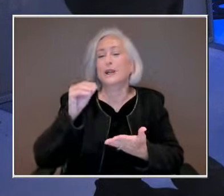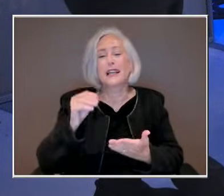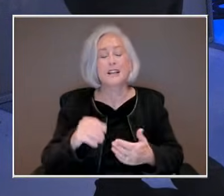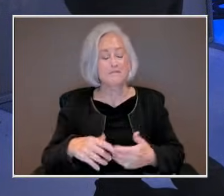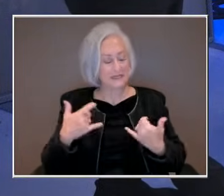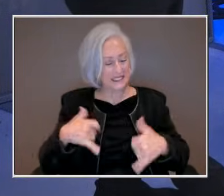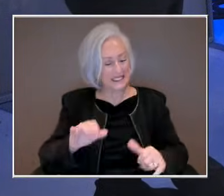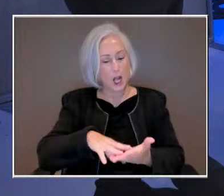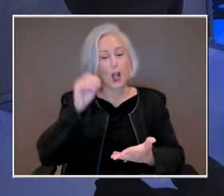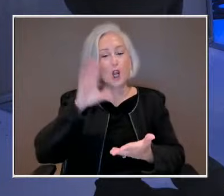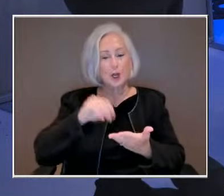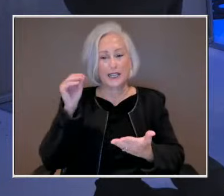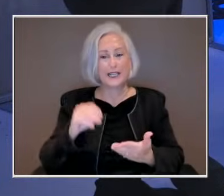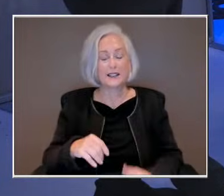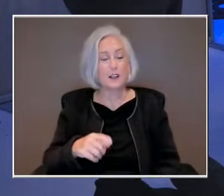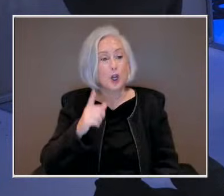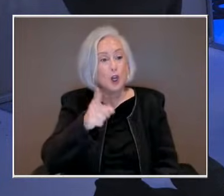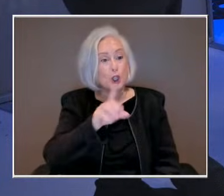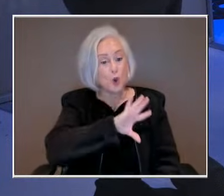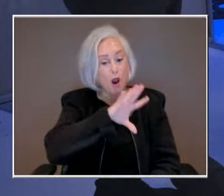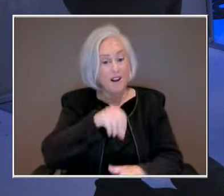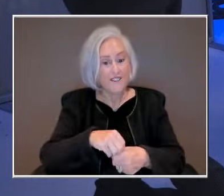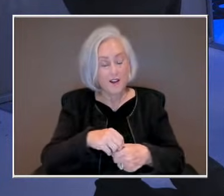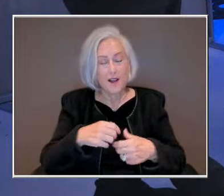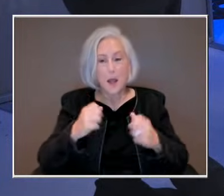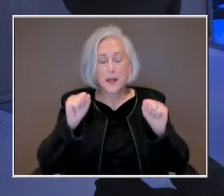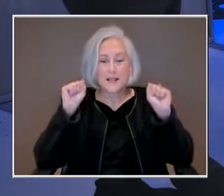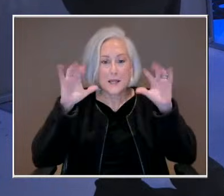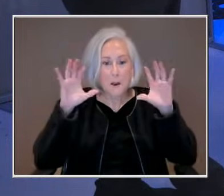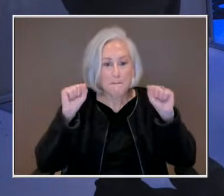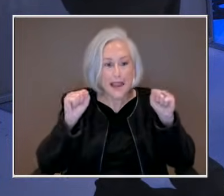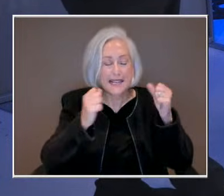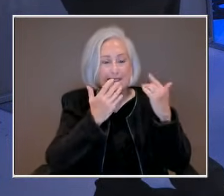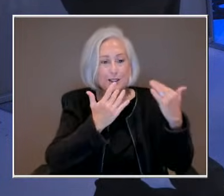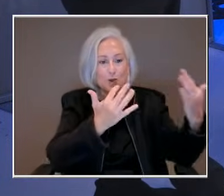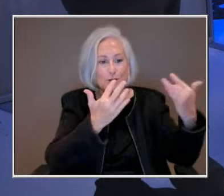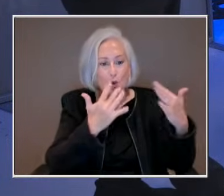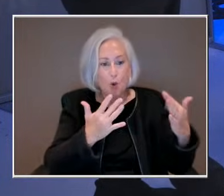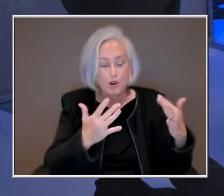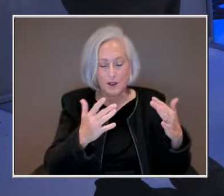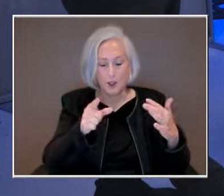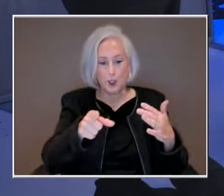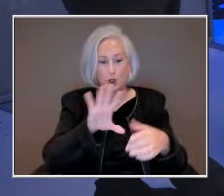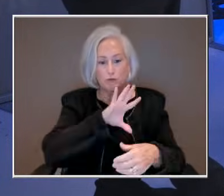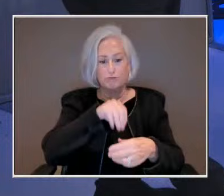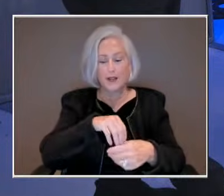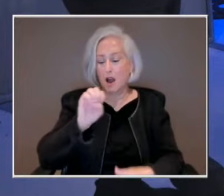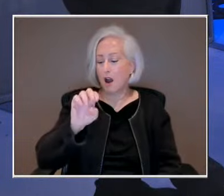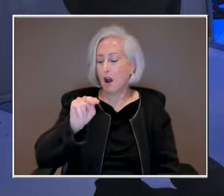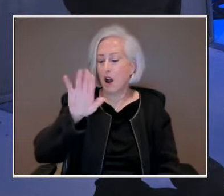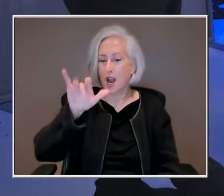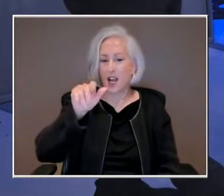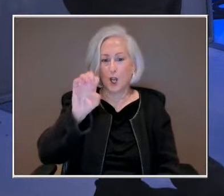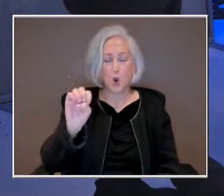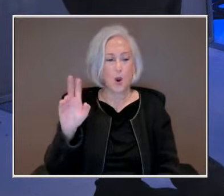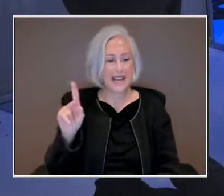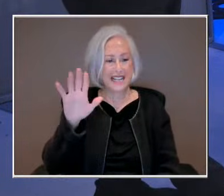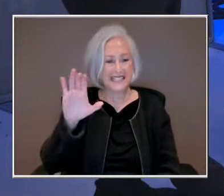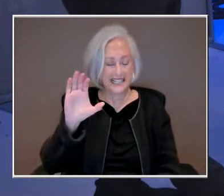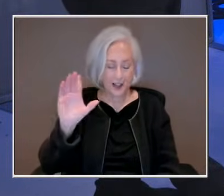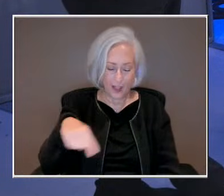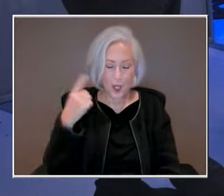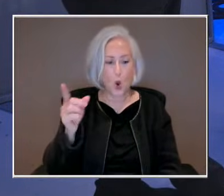yeah. You're also part of this incredible chorus. You perform with Encore KC, which is the only community chorus in Kansas